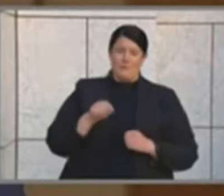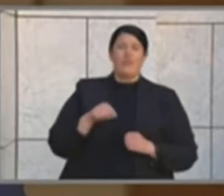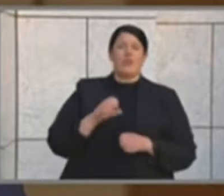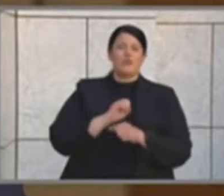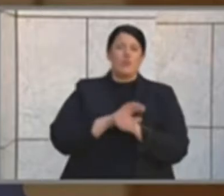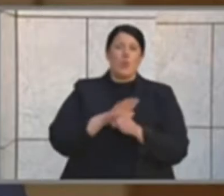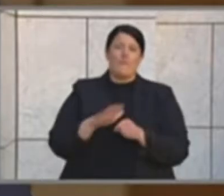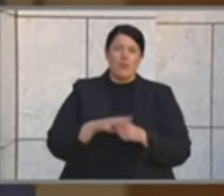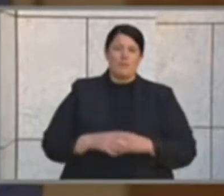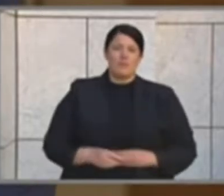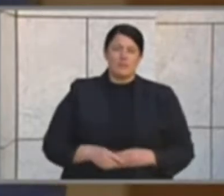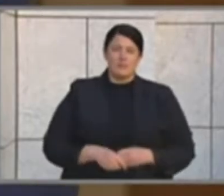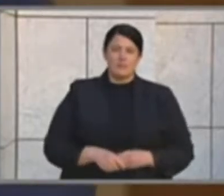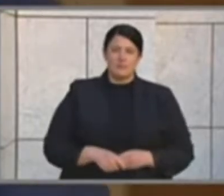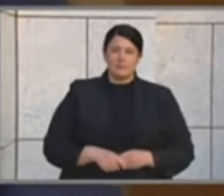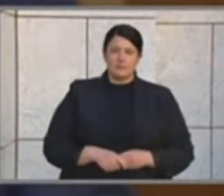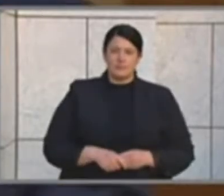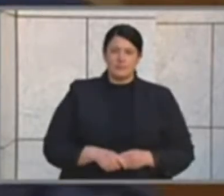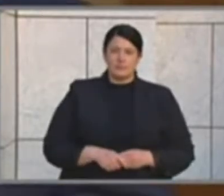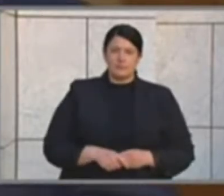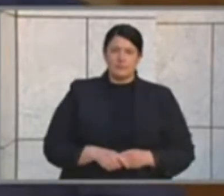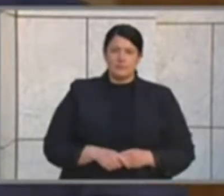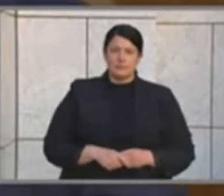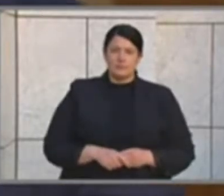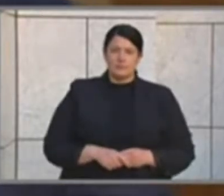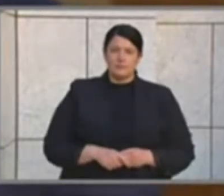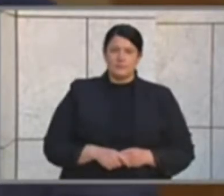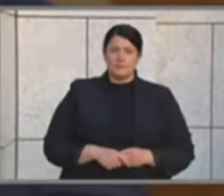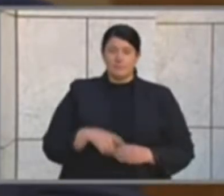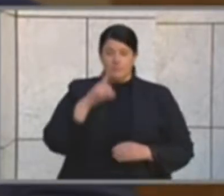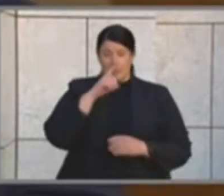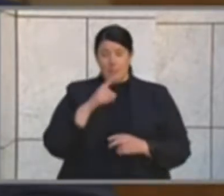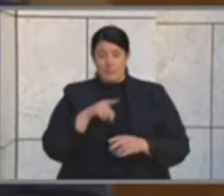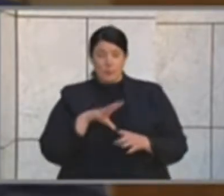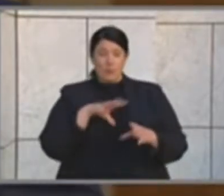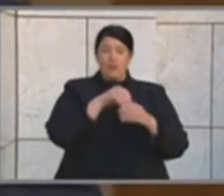coronavirus. The participation rate has fallen to